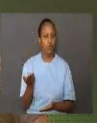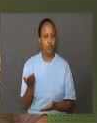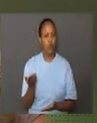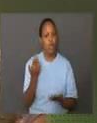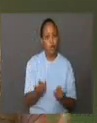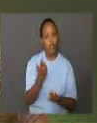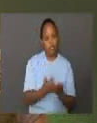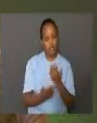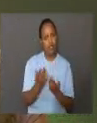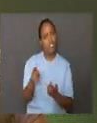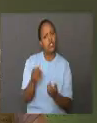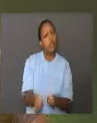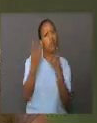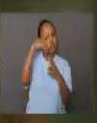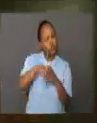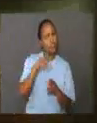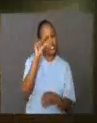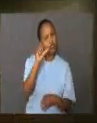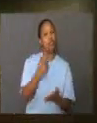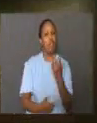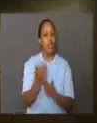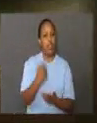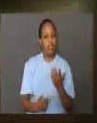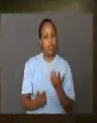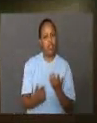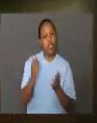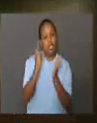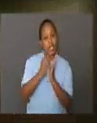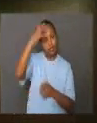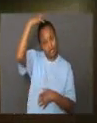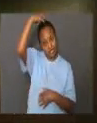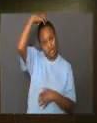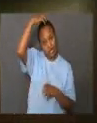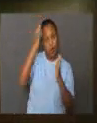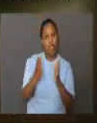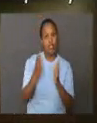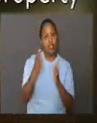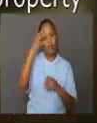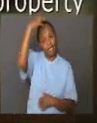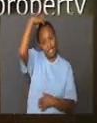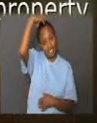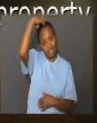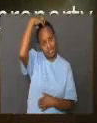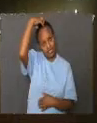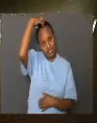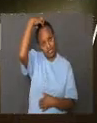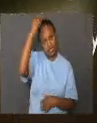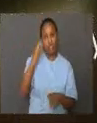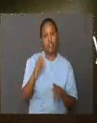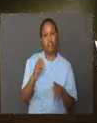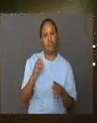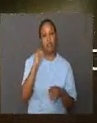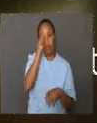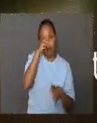us discuss several of them. The Constitution states that you have the right to own property